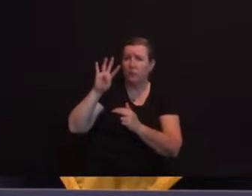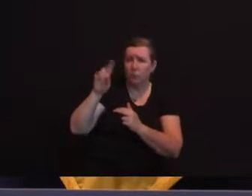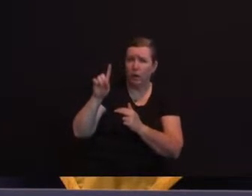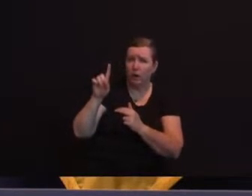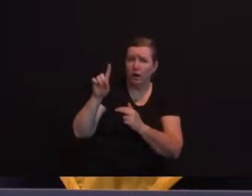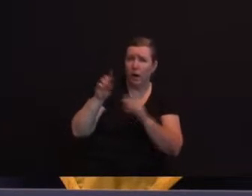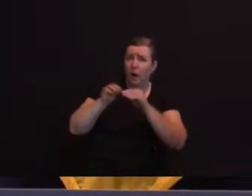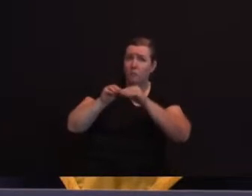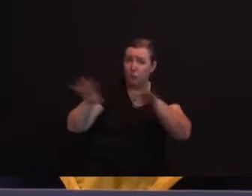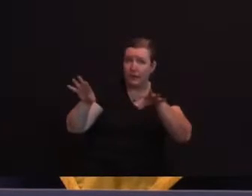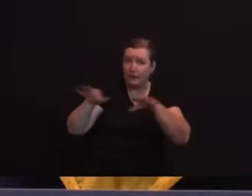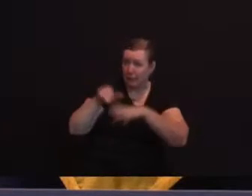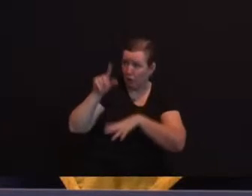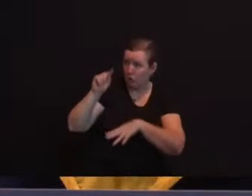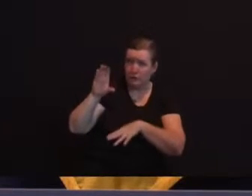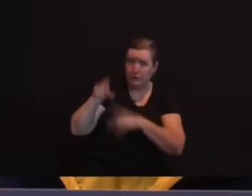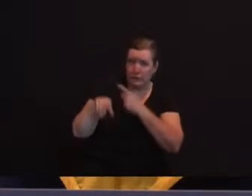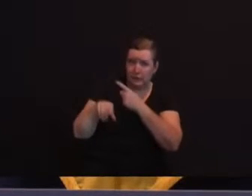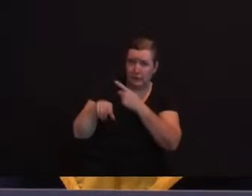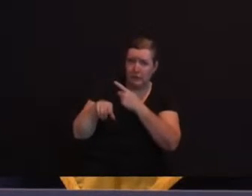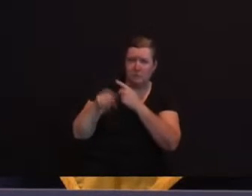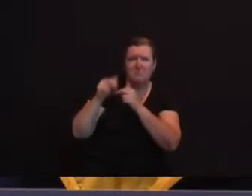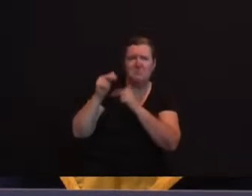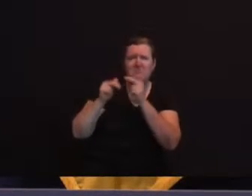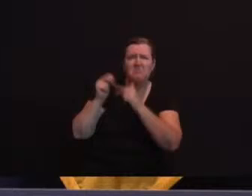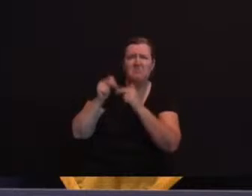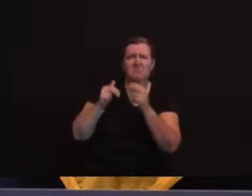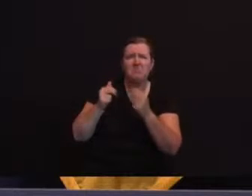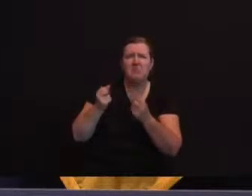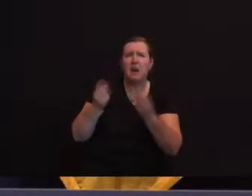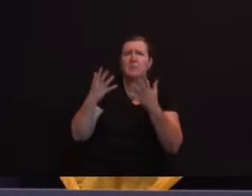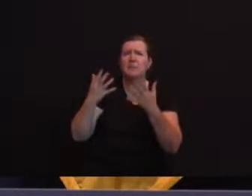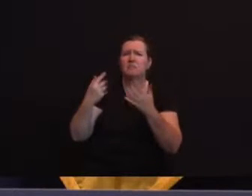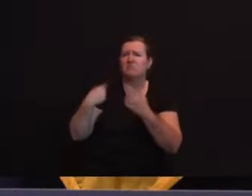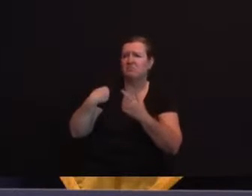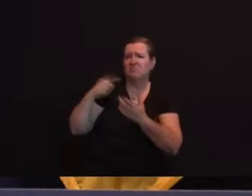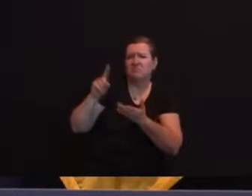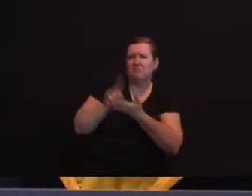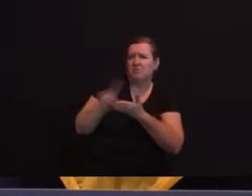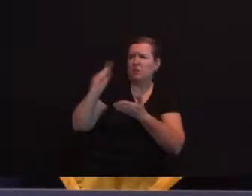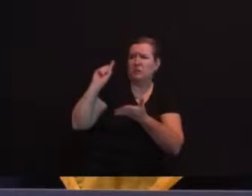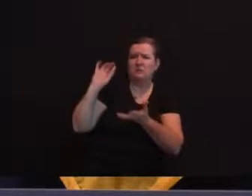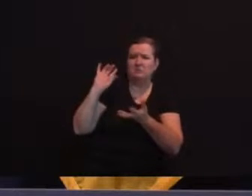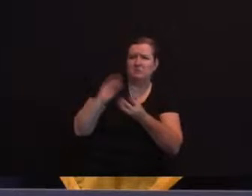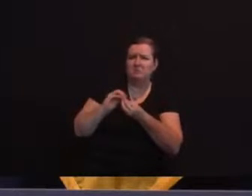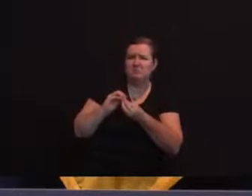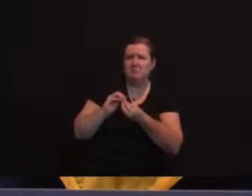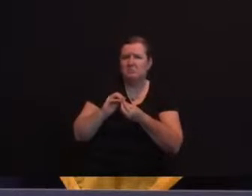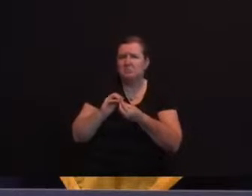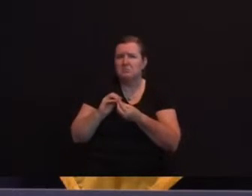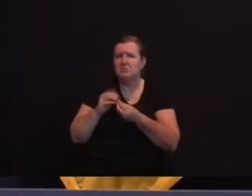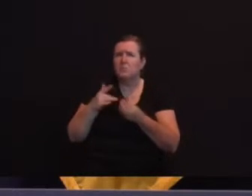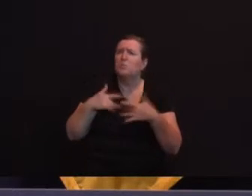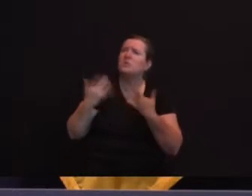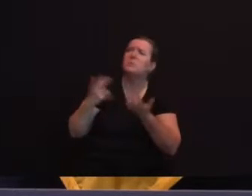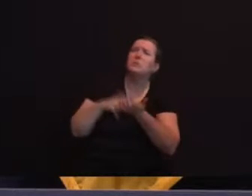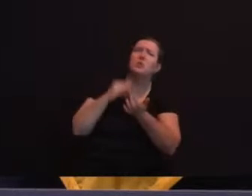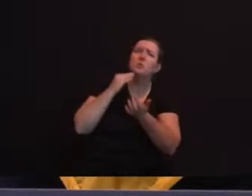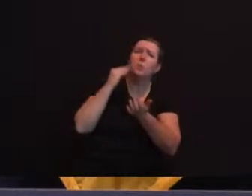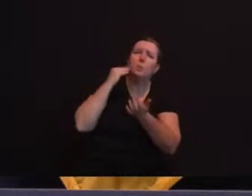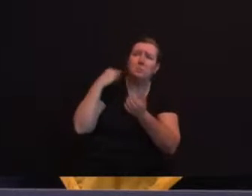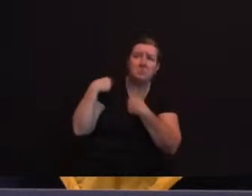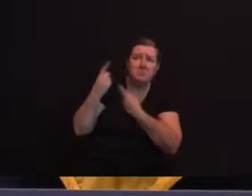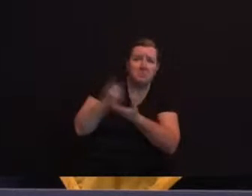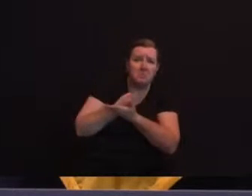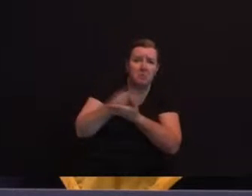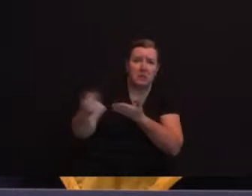right now. How many of those are, say, from the last week? Can you kind of give us a picture of what's going on in the nursing homes over the last week? For the